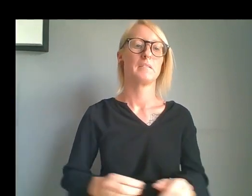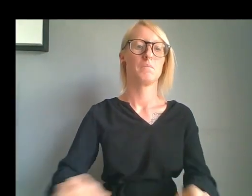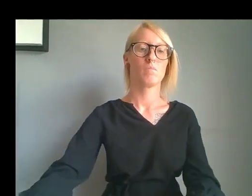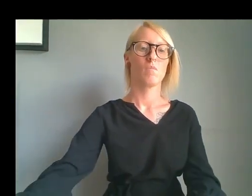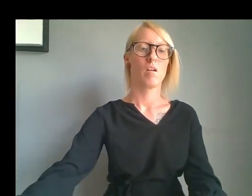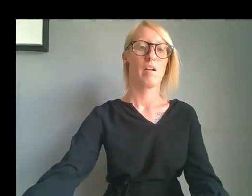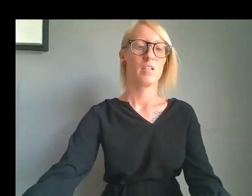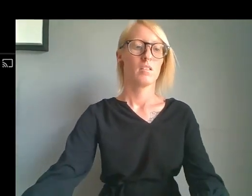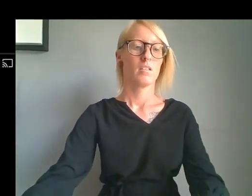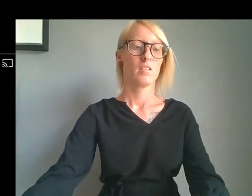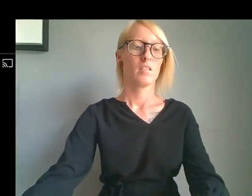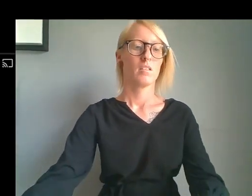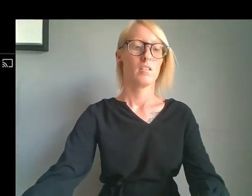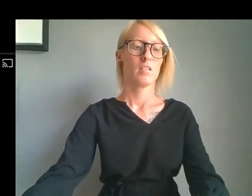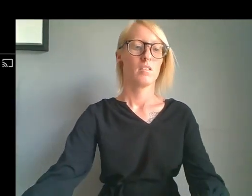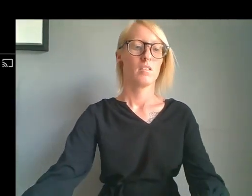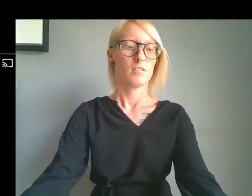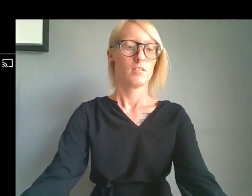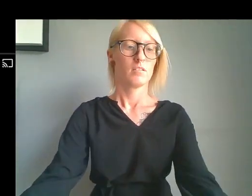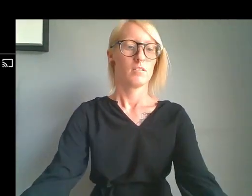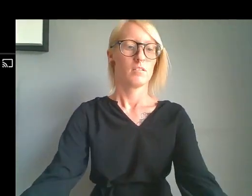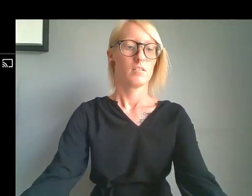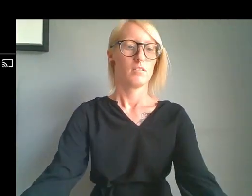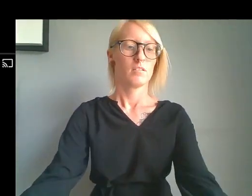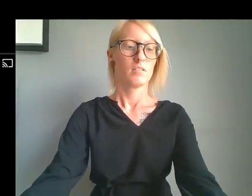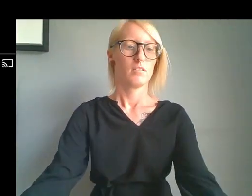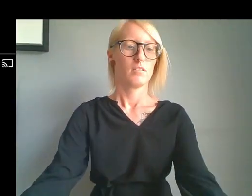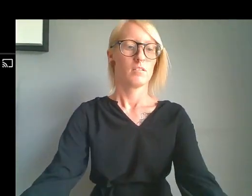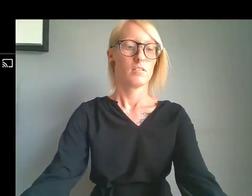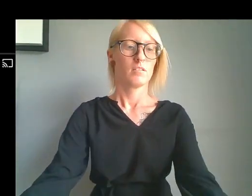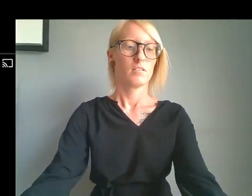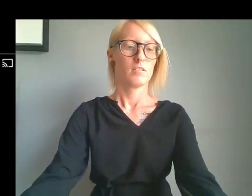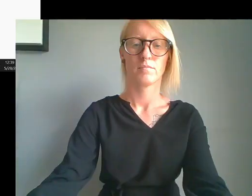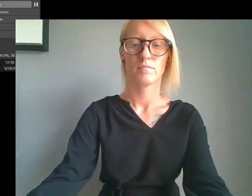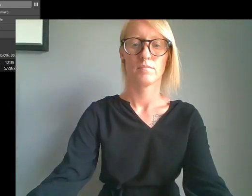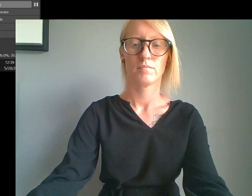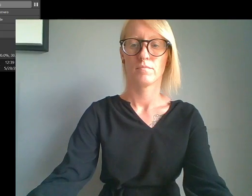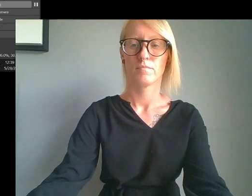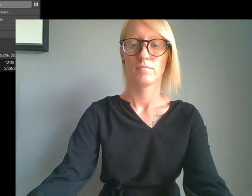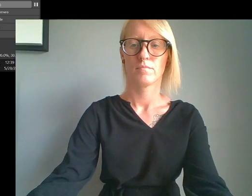And just two things, again, I'm flying through this.